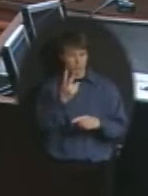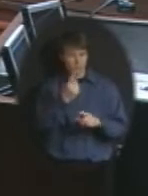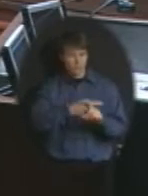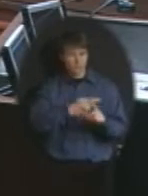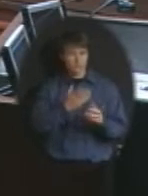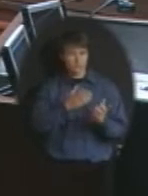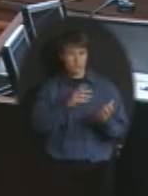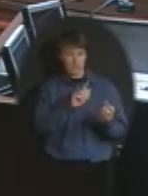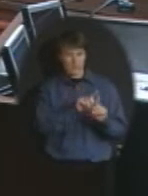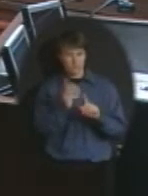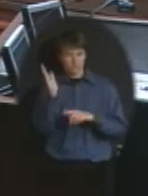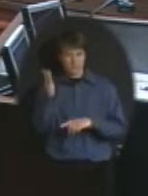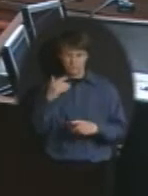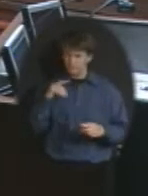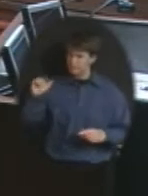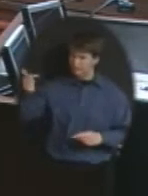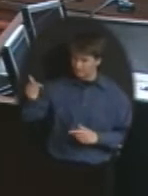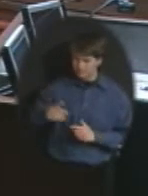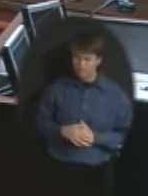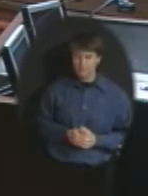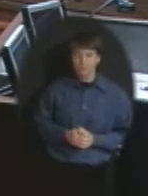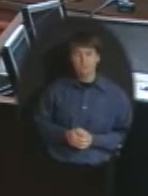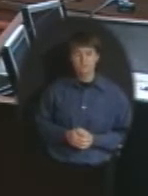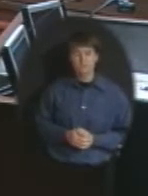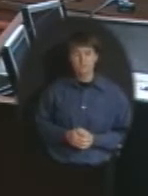presented. Second.